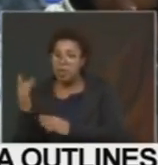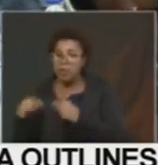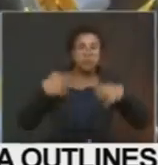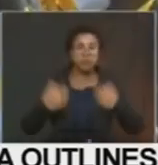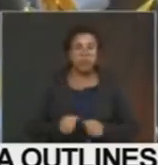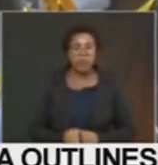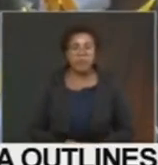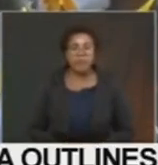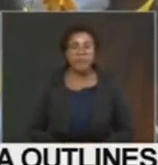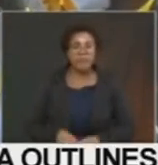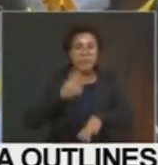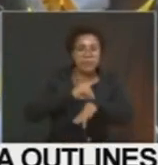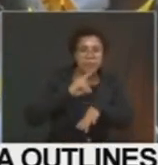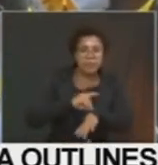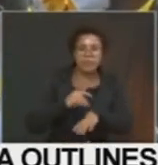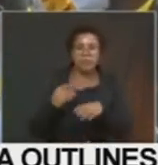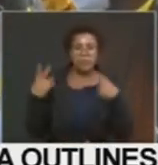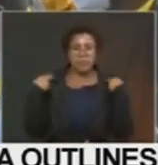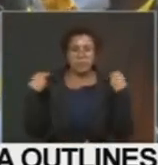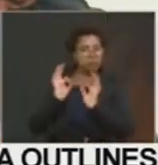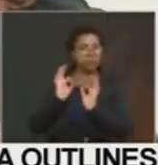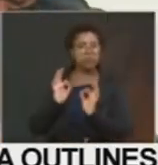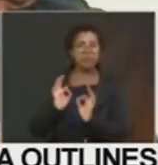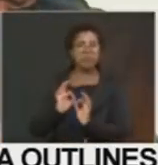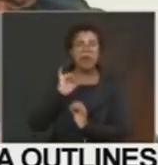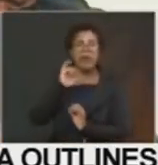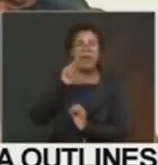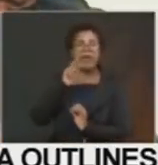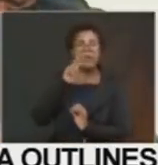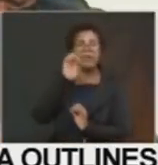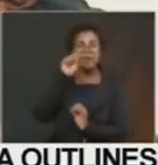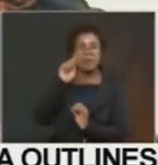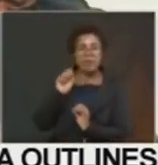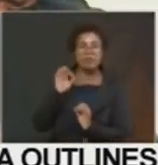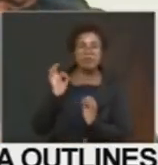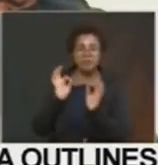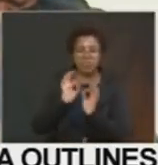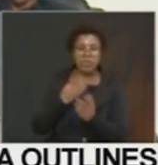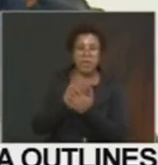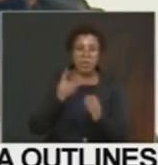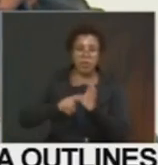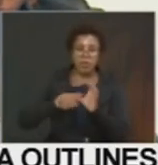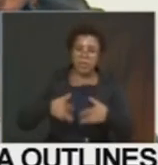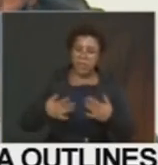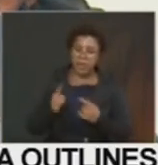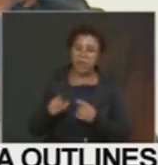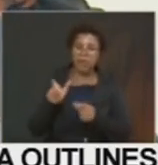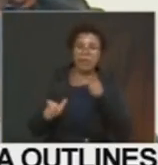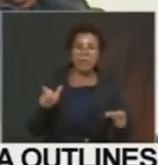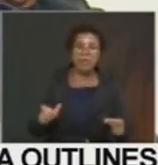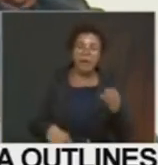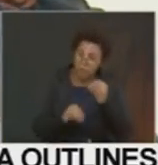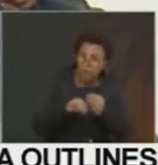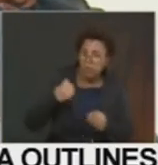continuous investment and real improvements in the quality of life of our people. Even in the smallest